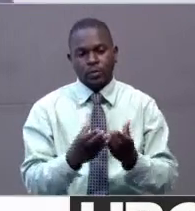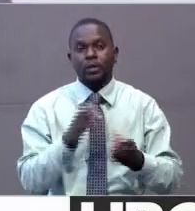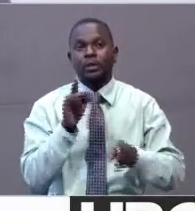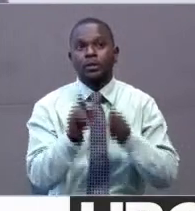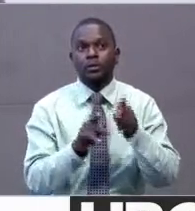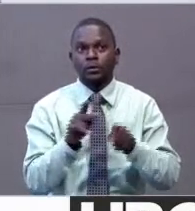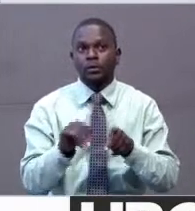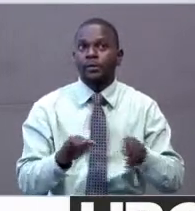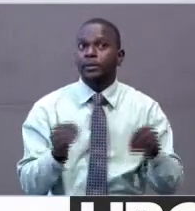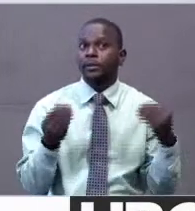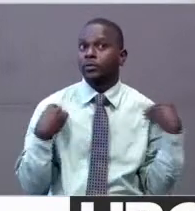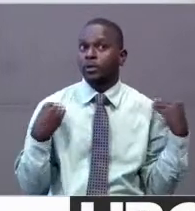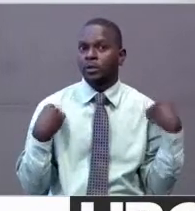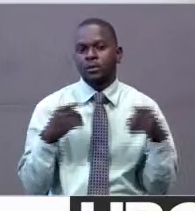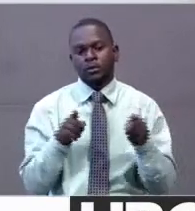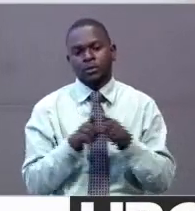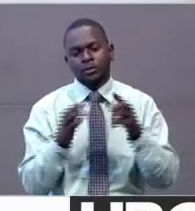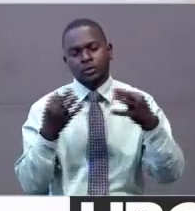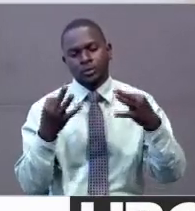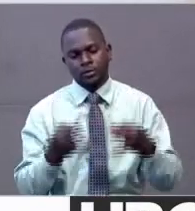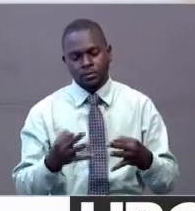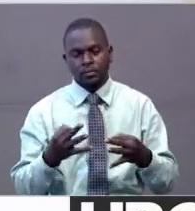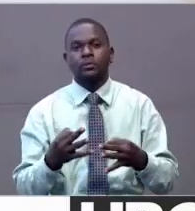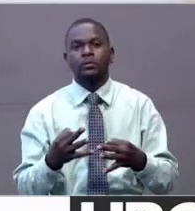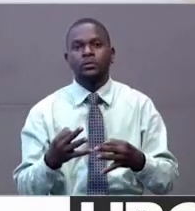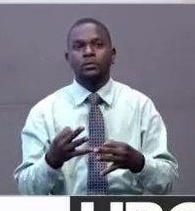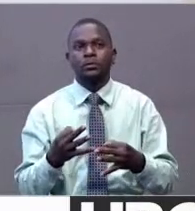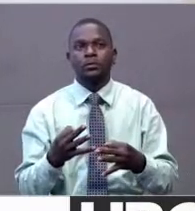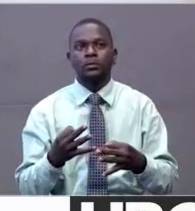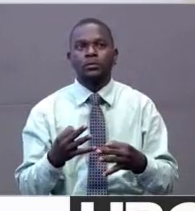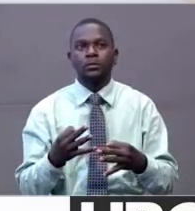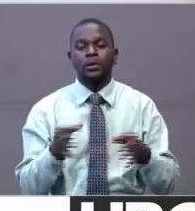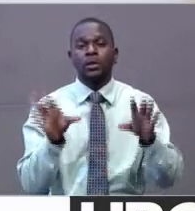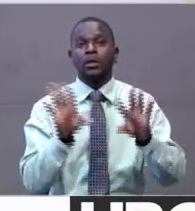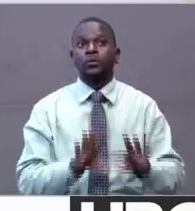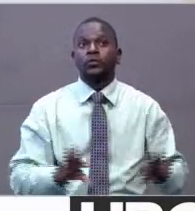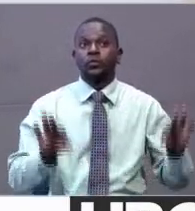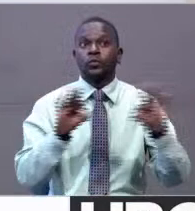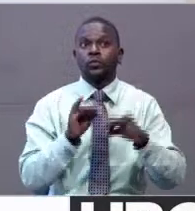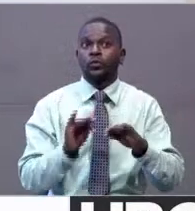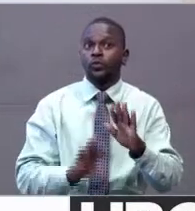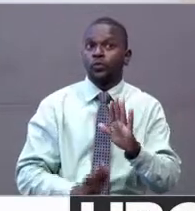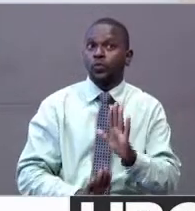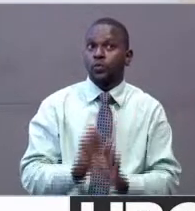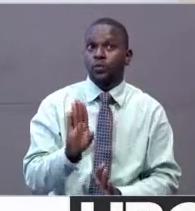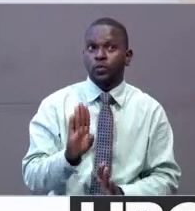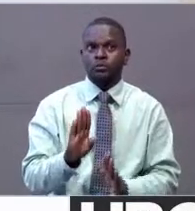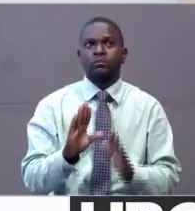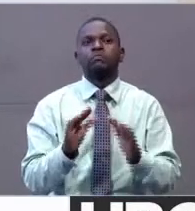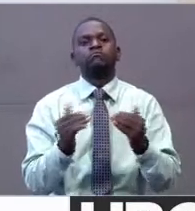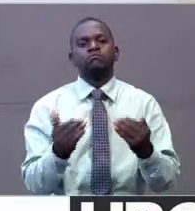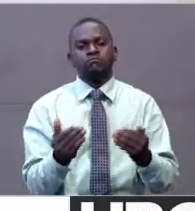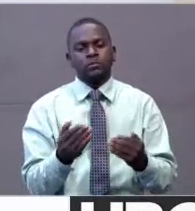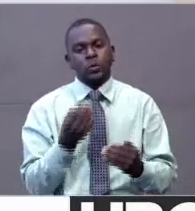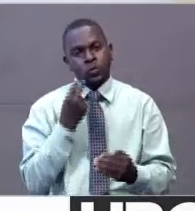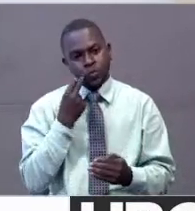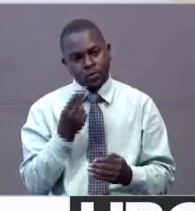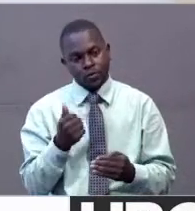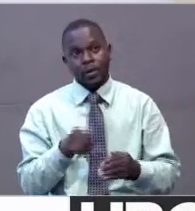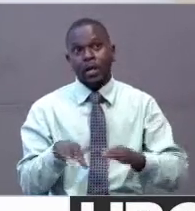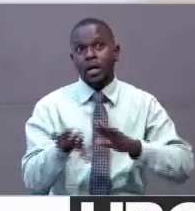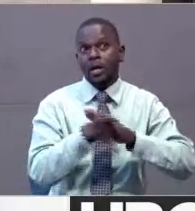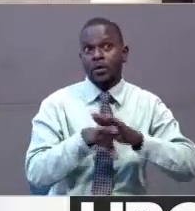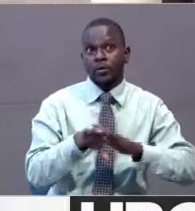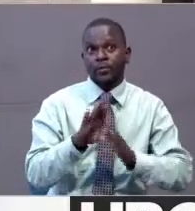in sports as well as in things that are necessary for their development. For example, we look at